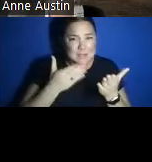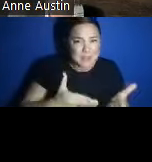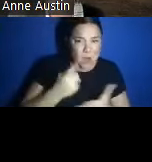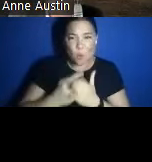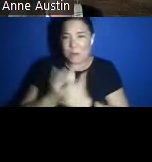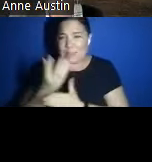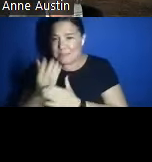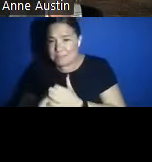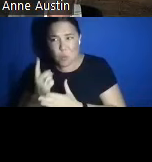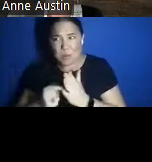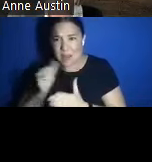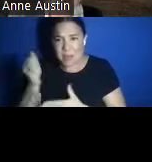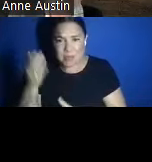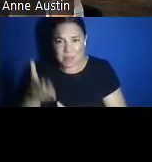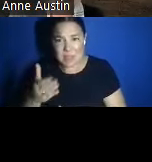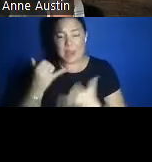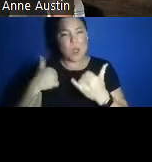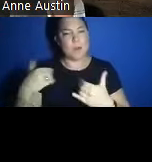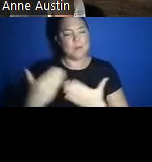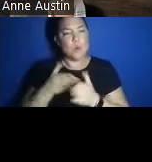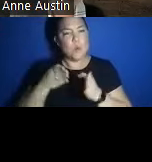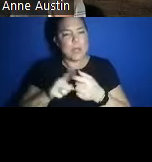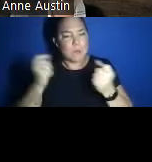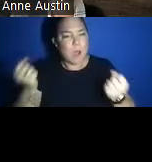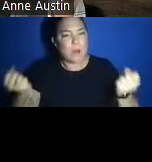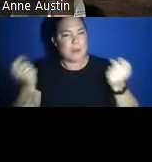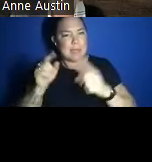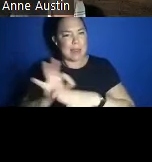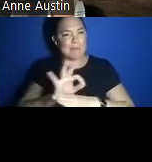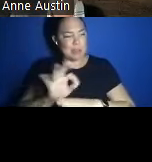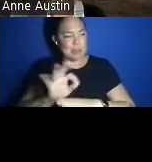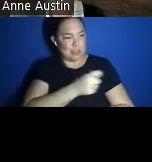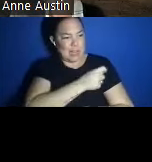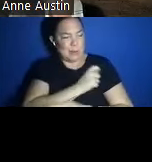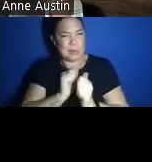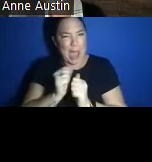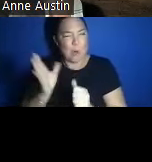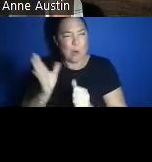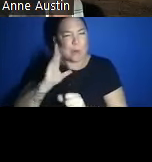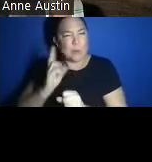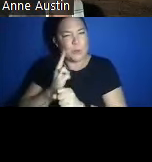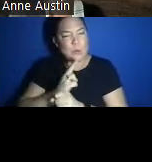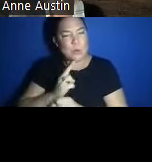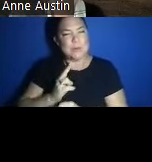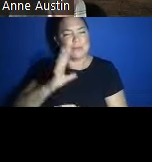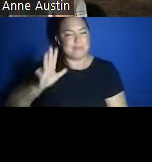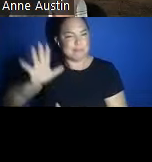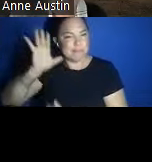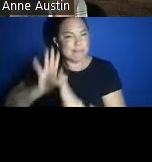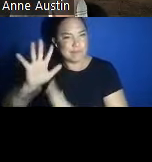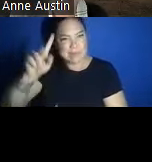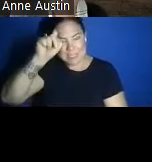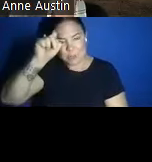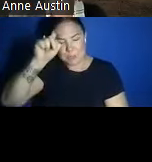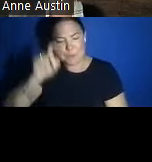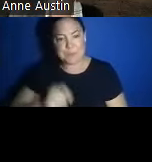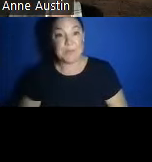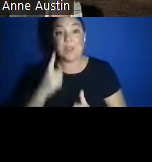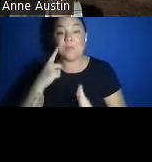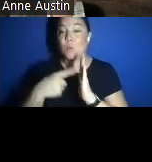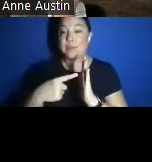new ways to understand how tattoos function in ancient Egypt. So for example, here